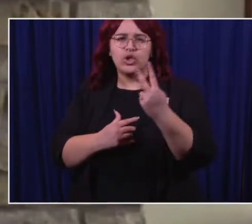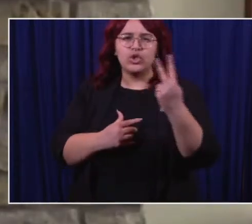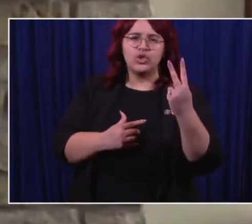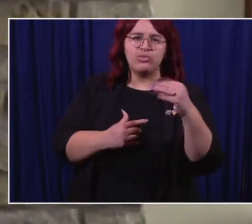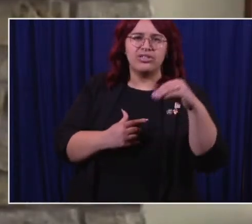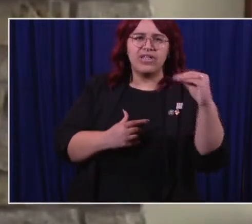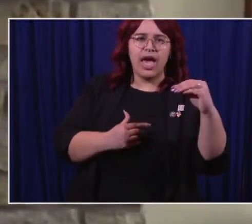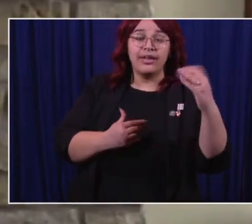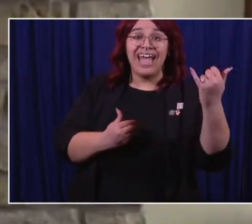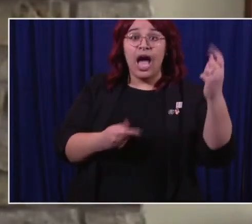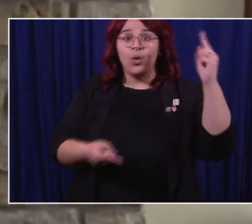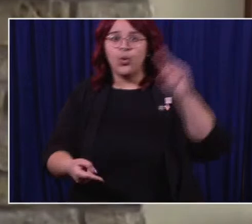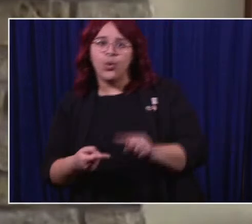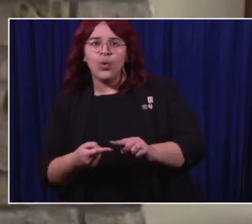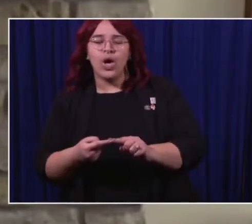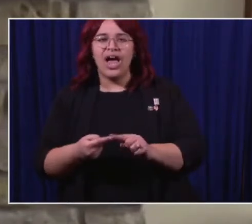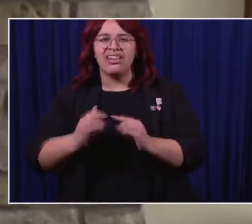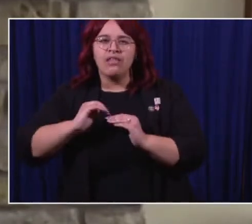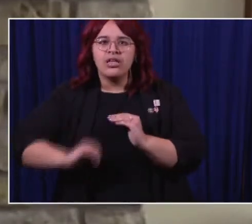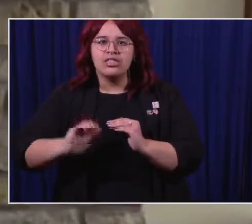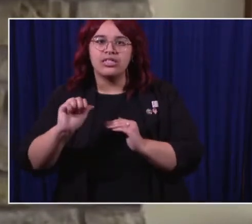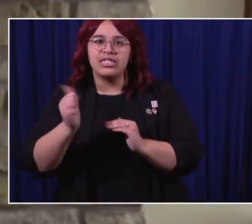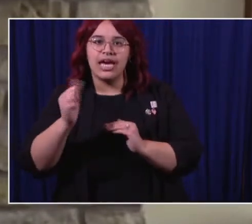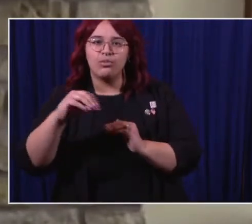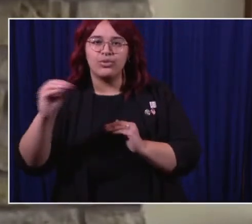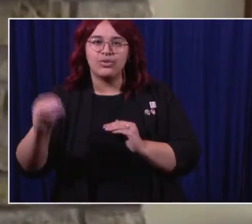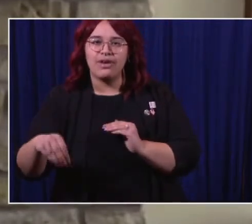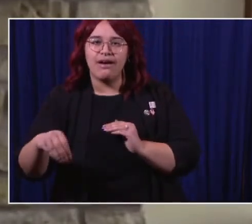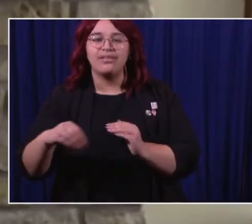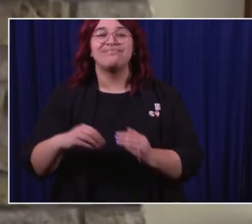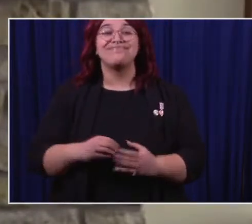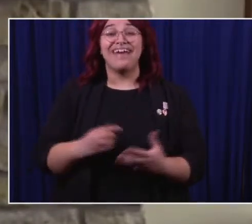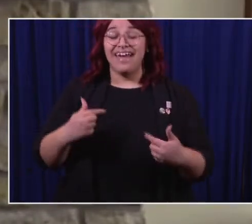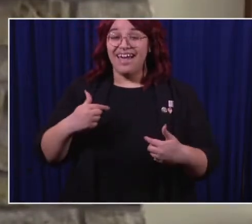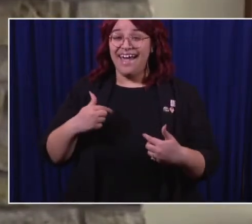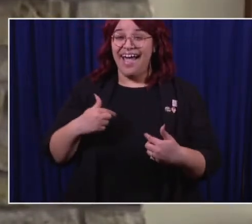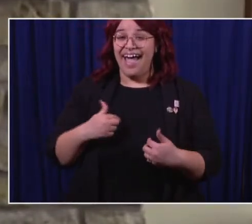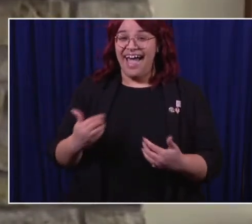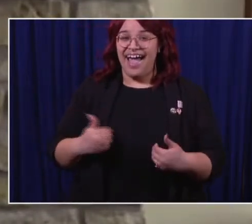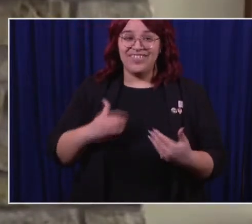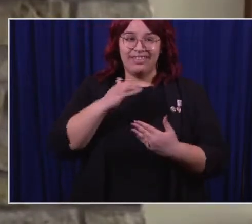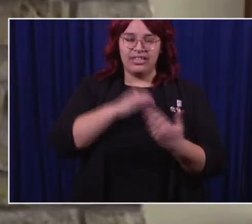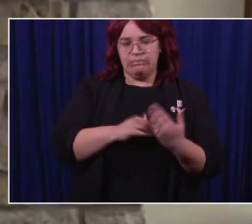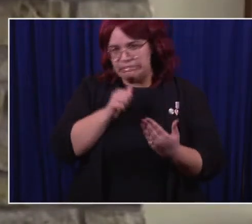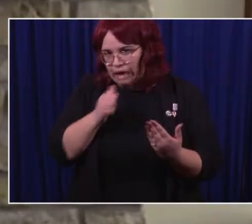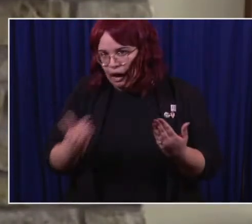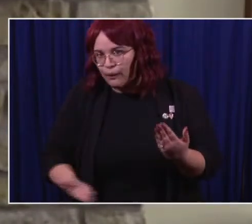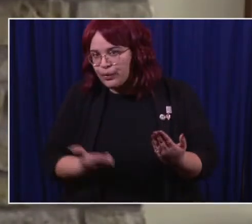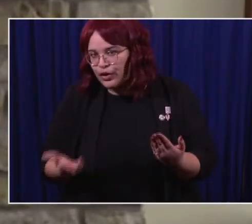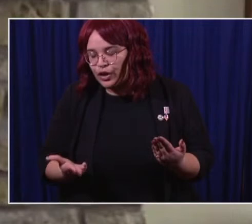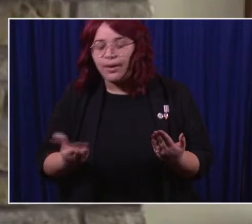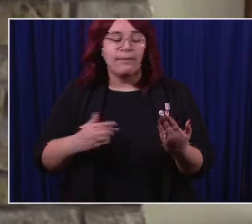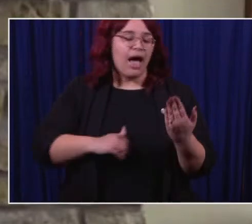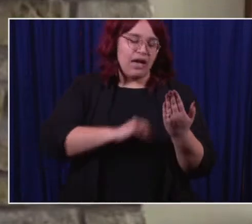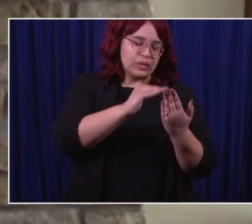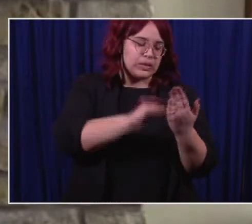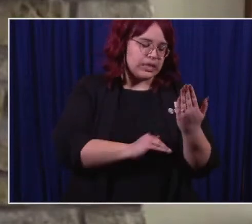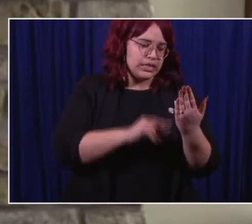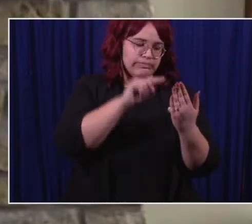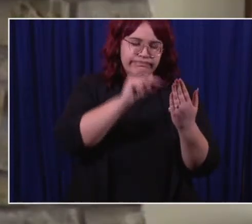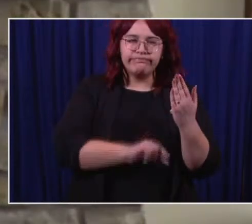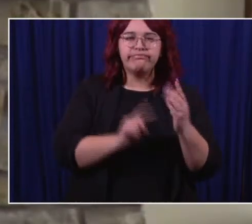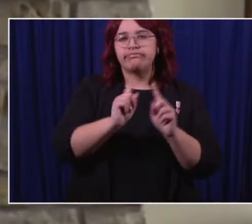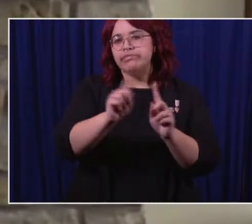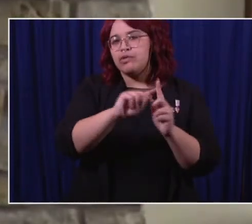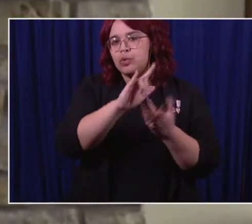than 10% now. And I've got a list that I keep. I don't have it in front of me right now of the schools that